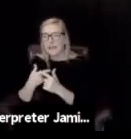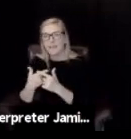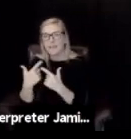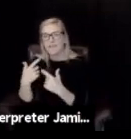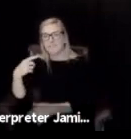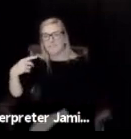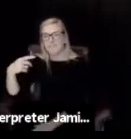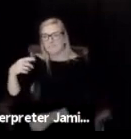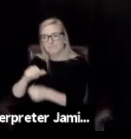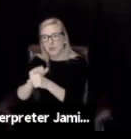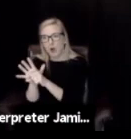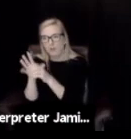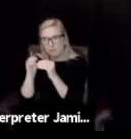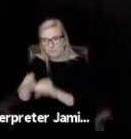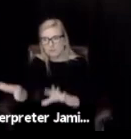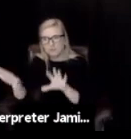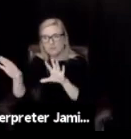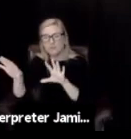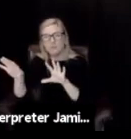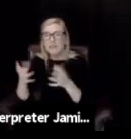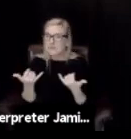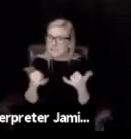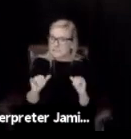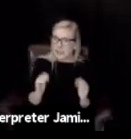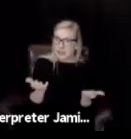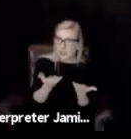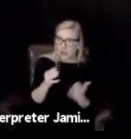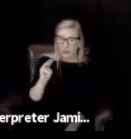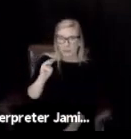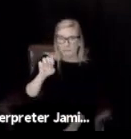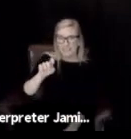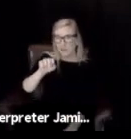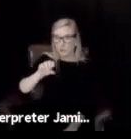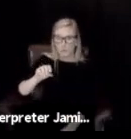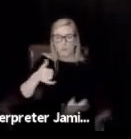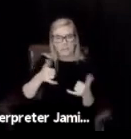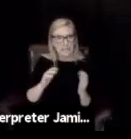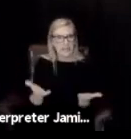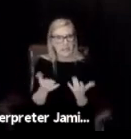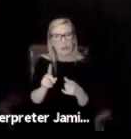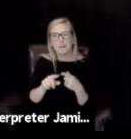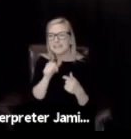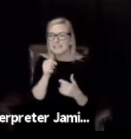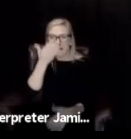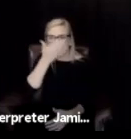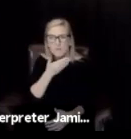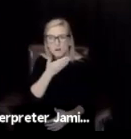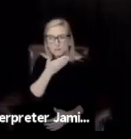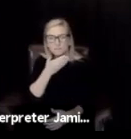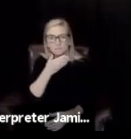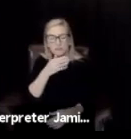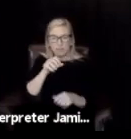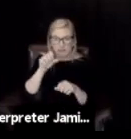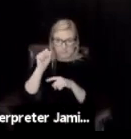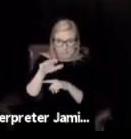got off of the radar, right? I mean, it's still there, but it's not front and center. So, but when